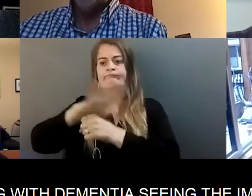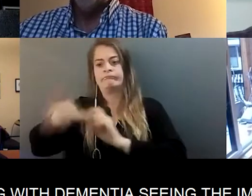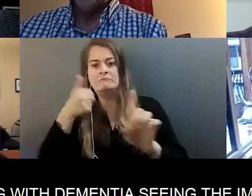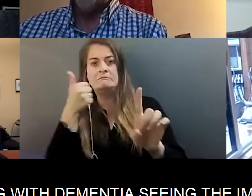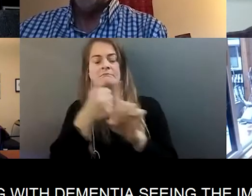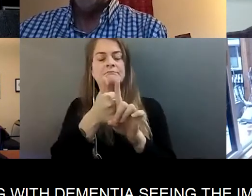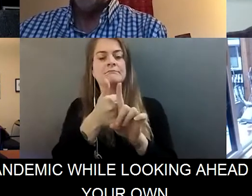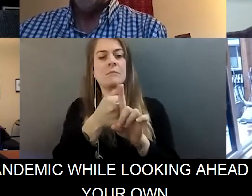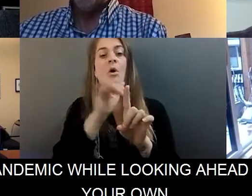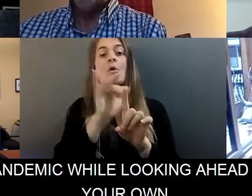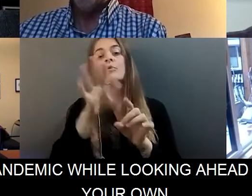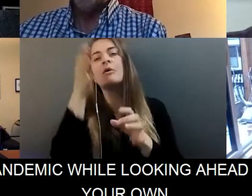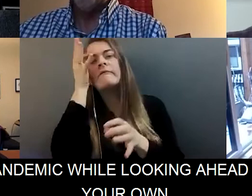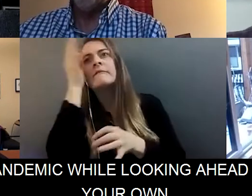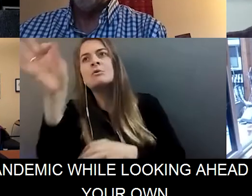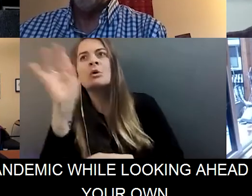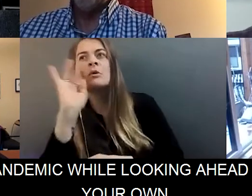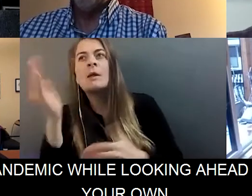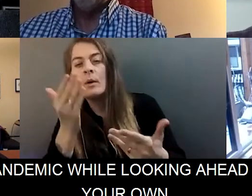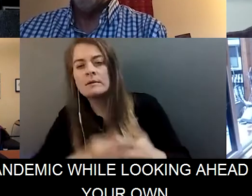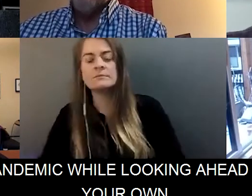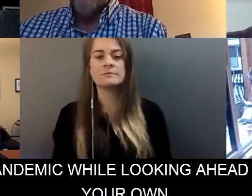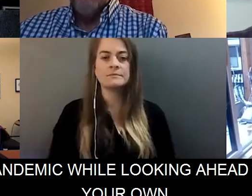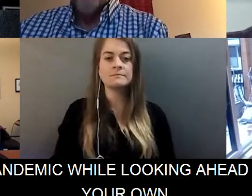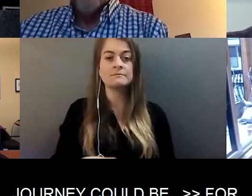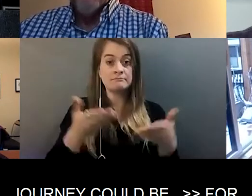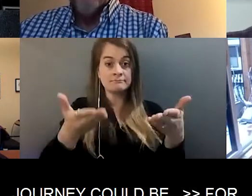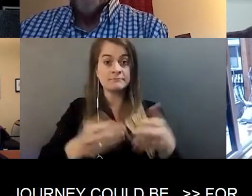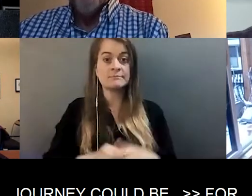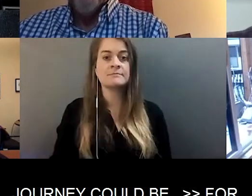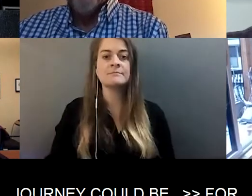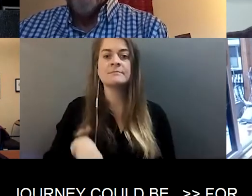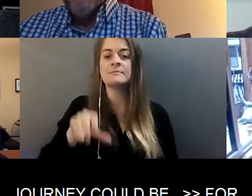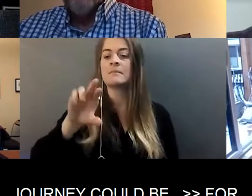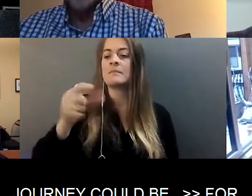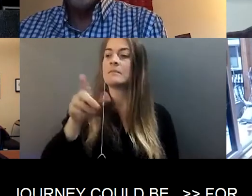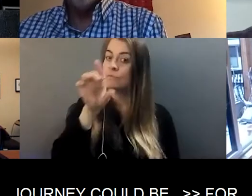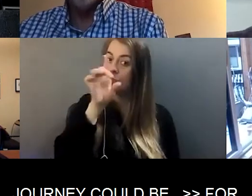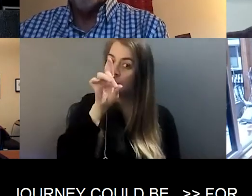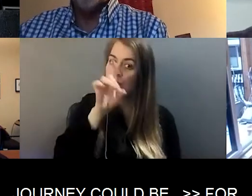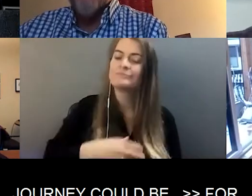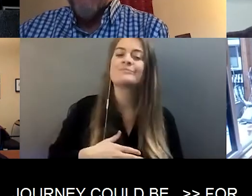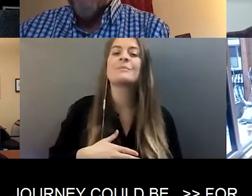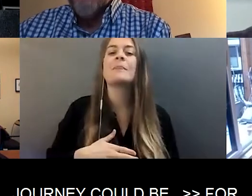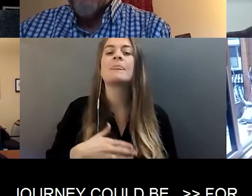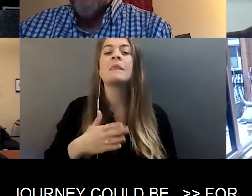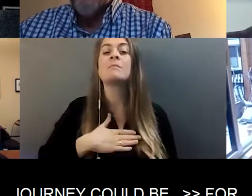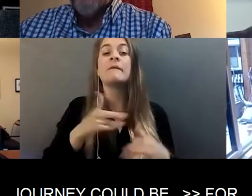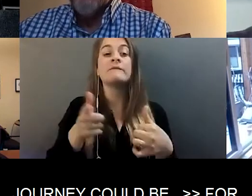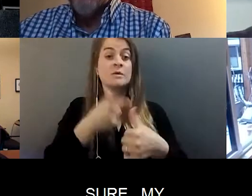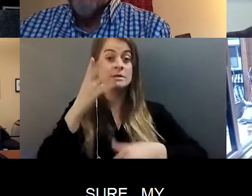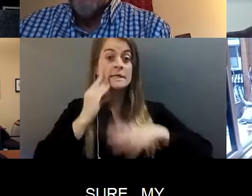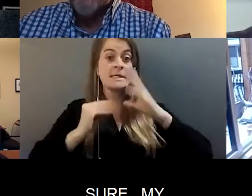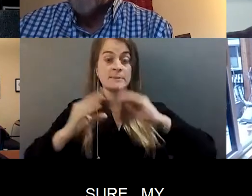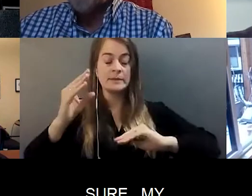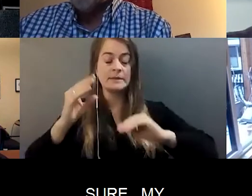looking ahead to what your own journey could be? For sure. My first experience